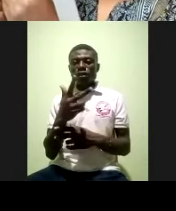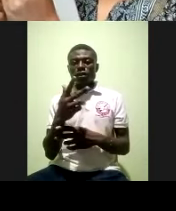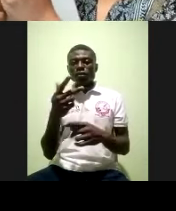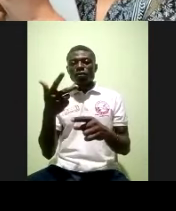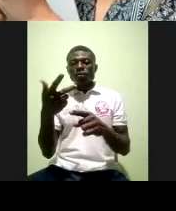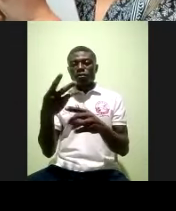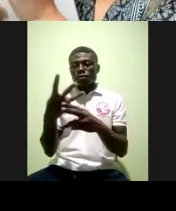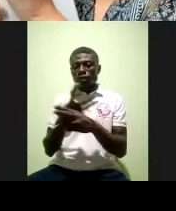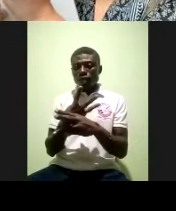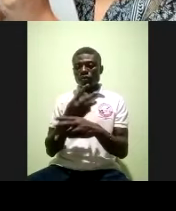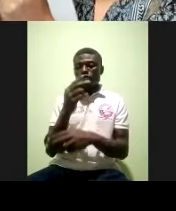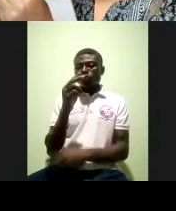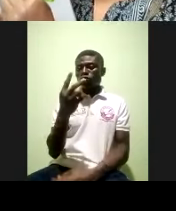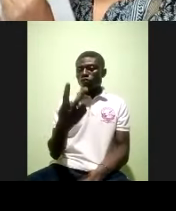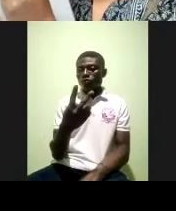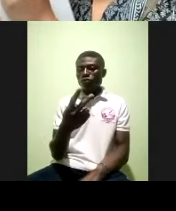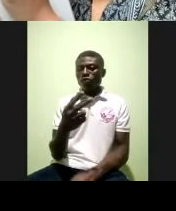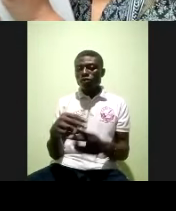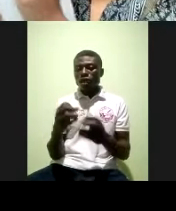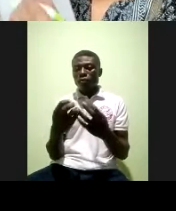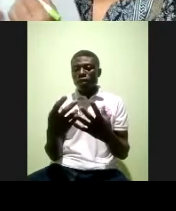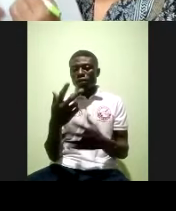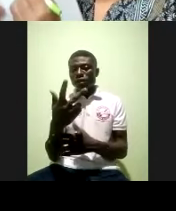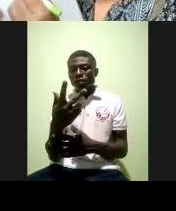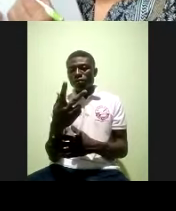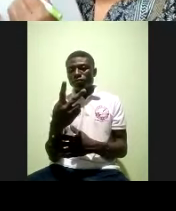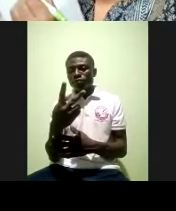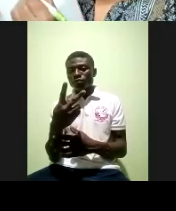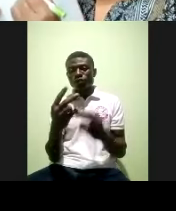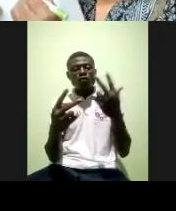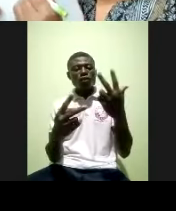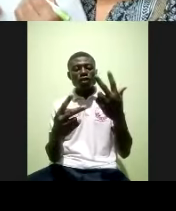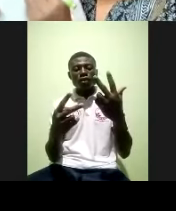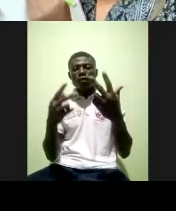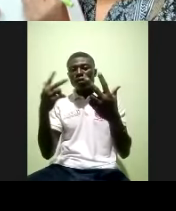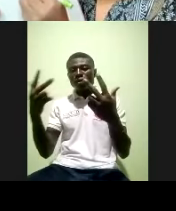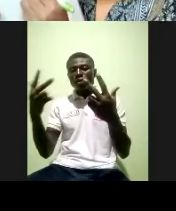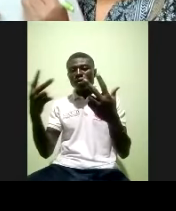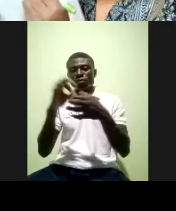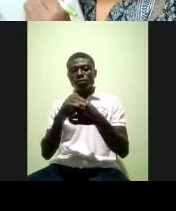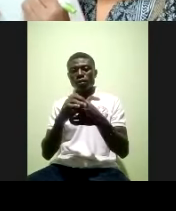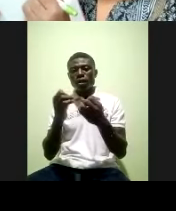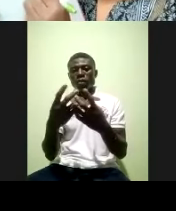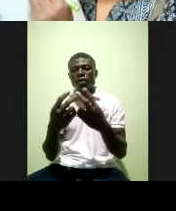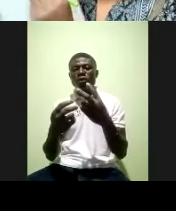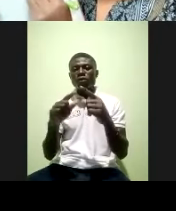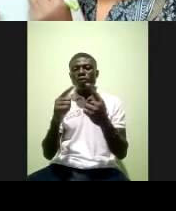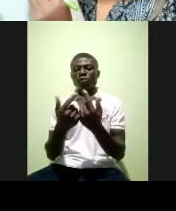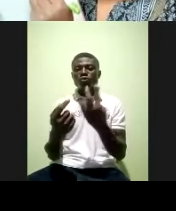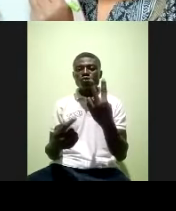3. How many groups of 3? 2. And how many groups of 2?